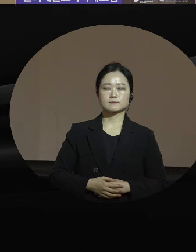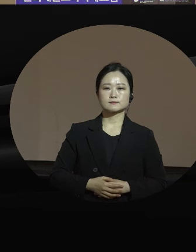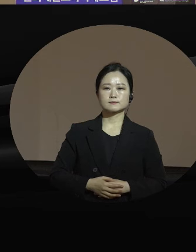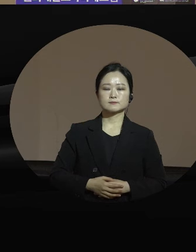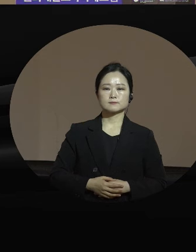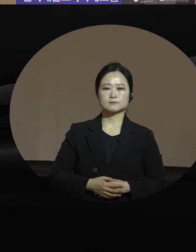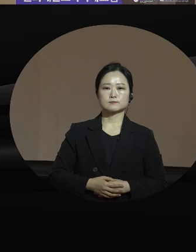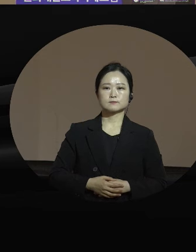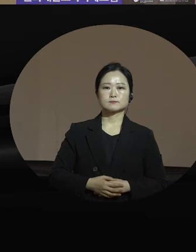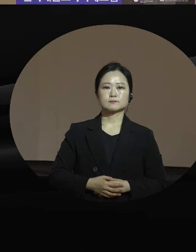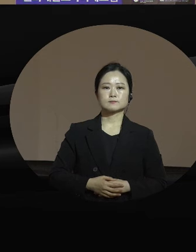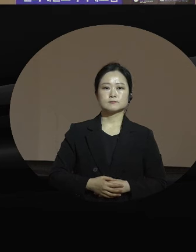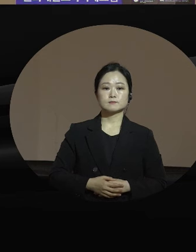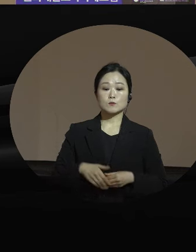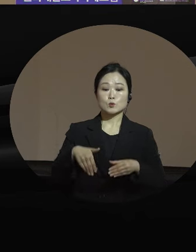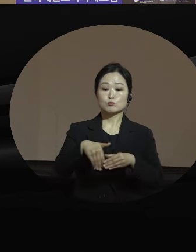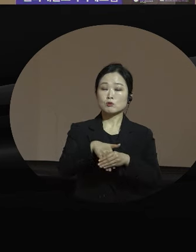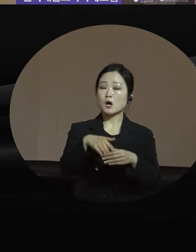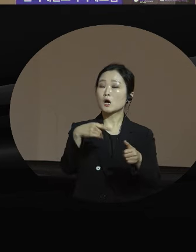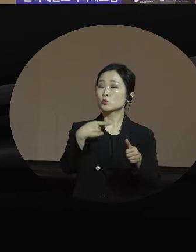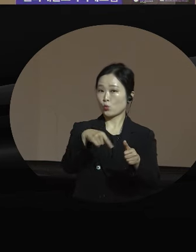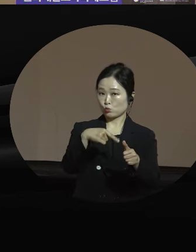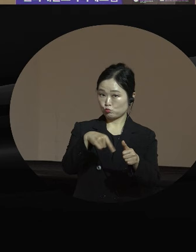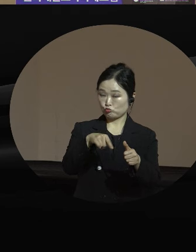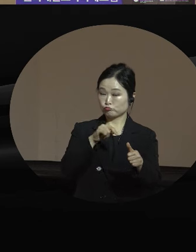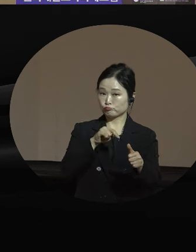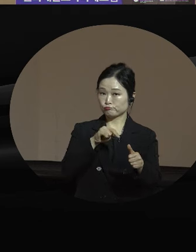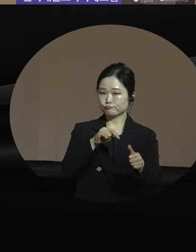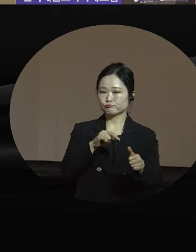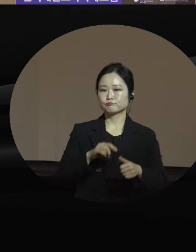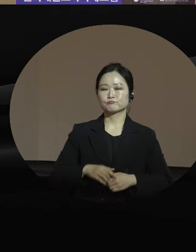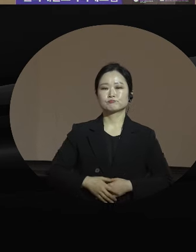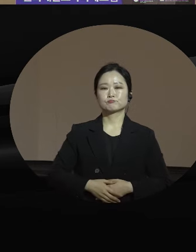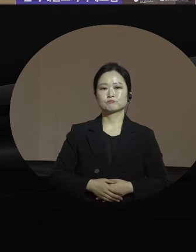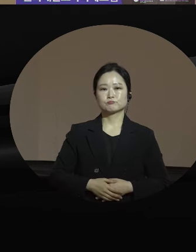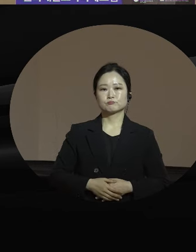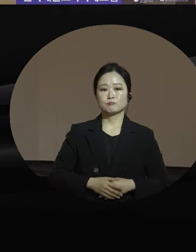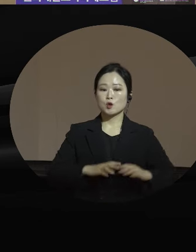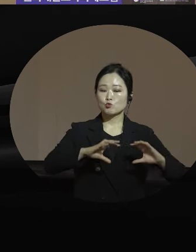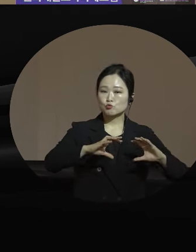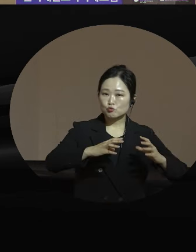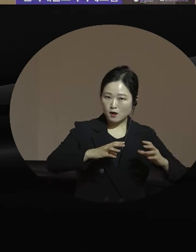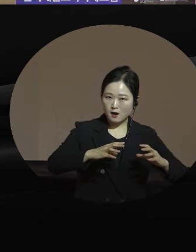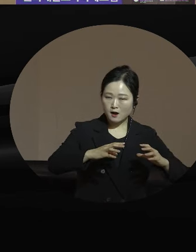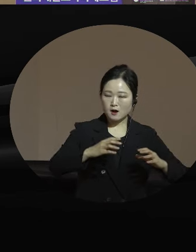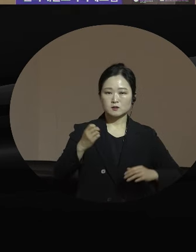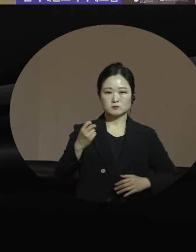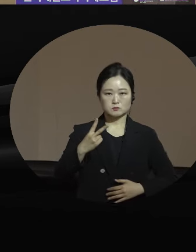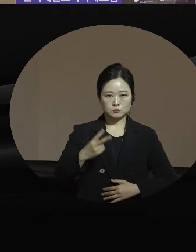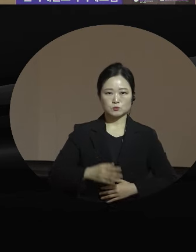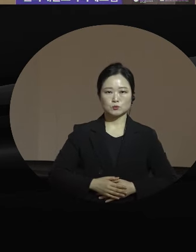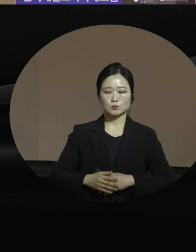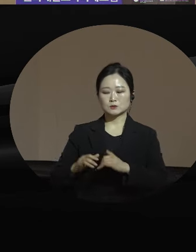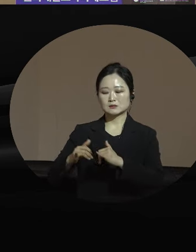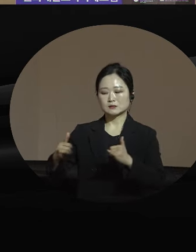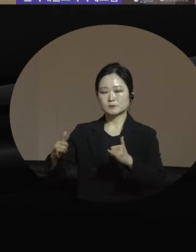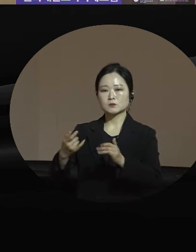The cultural education process of delivering comprehensive knowledge and skills